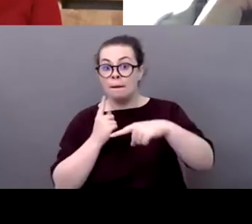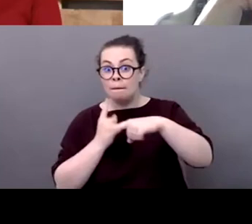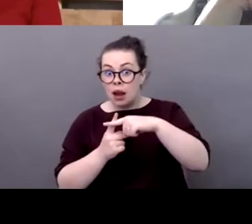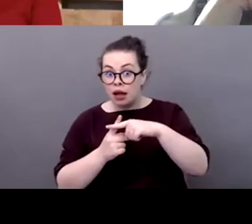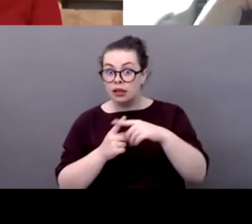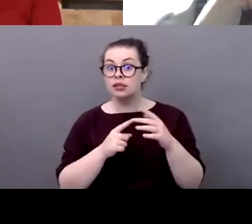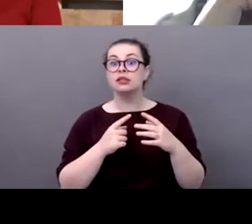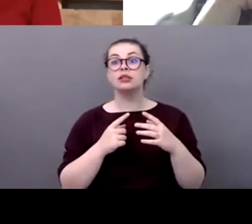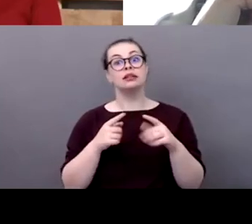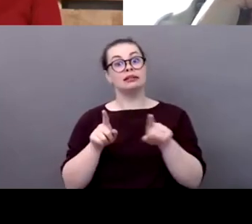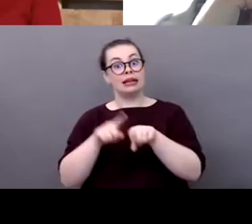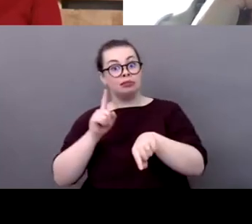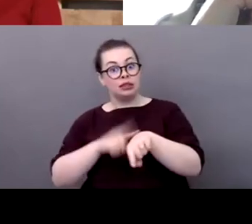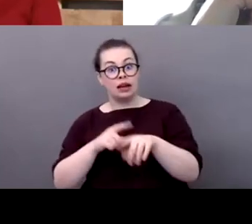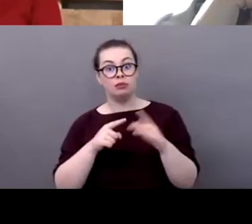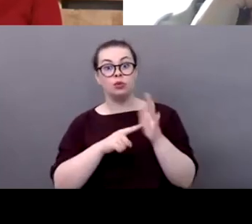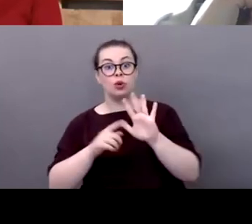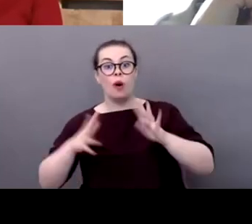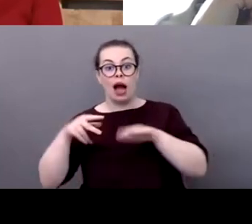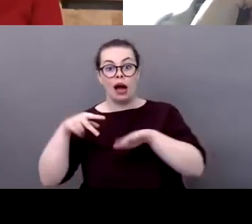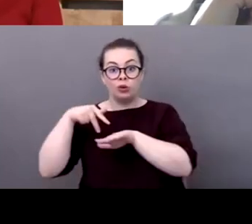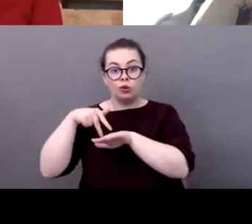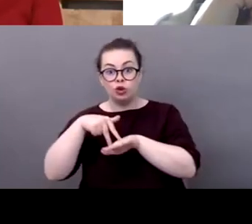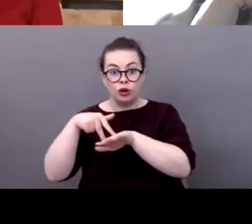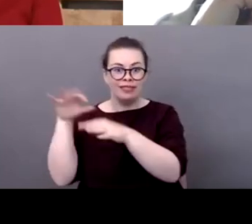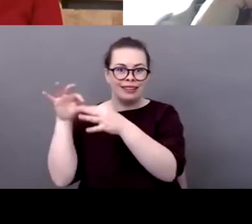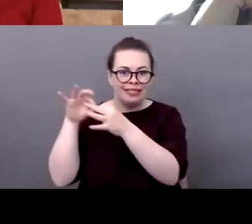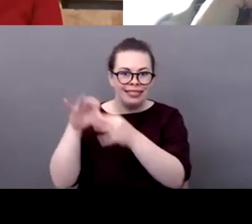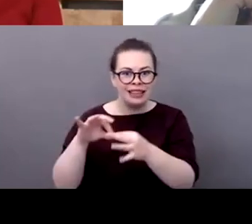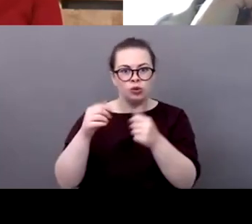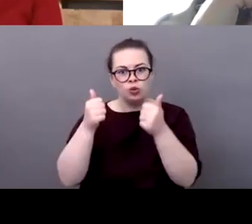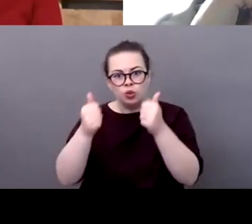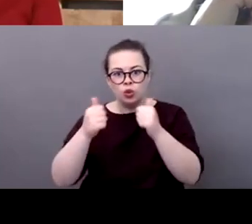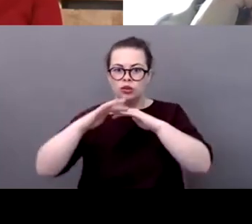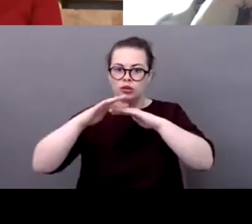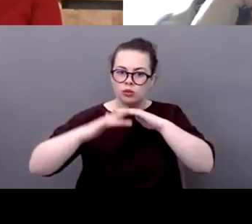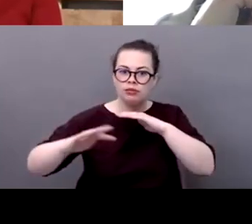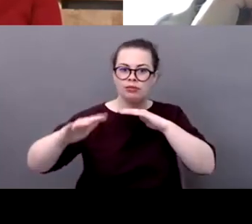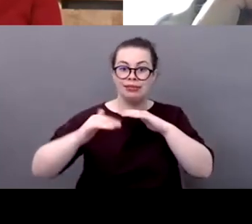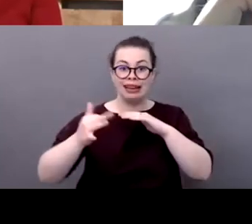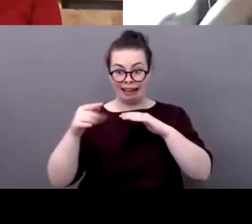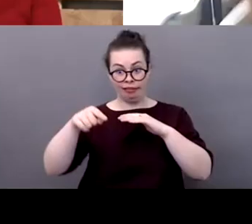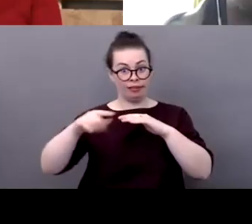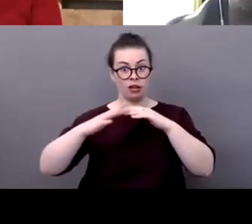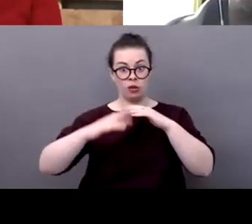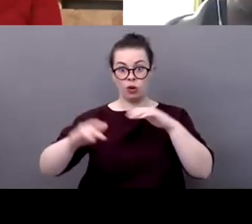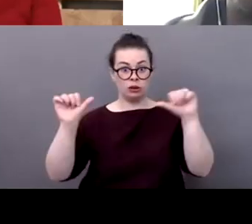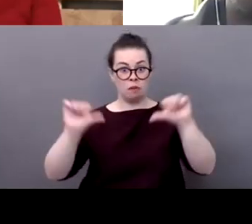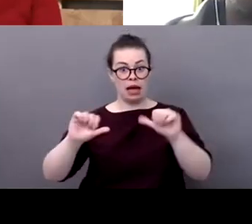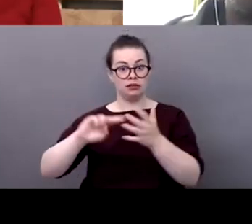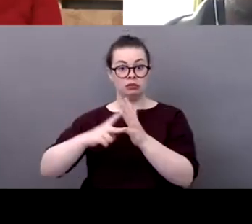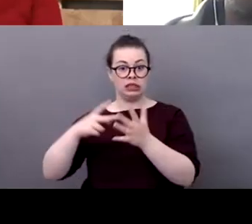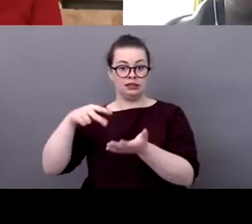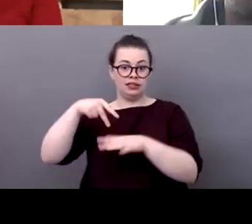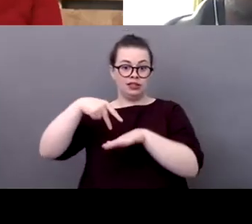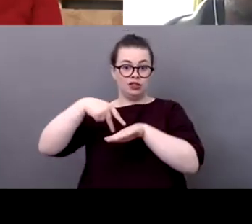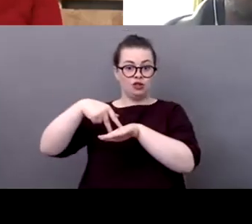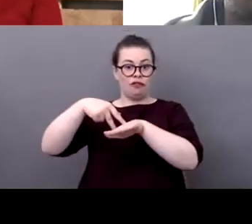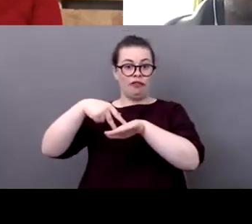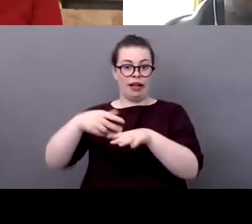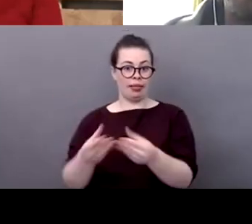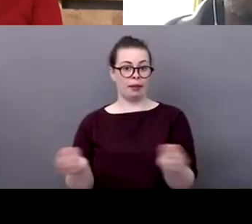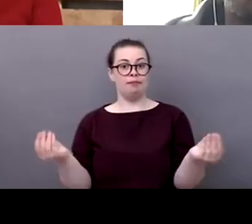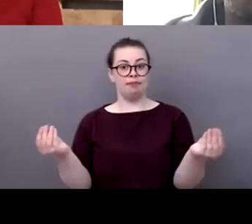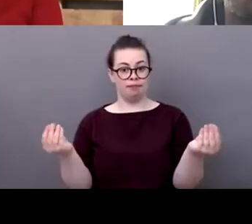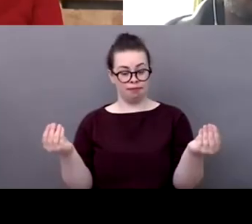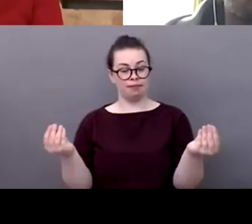of those surfing ecosystems and everything that goes on around that. And they've kind of mobilized these stories, not only from the